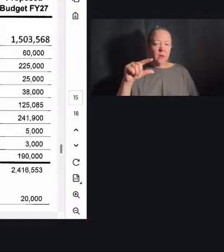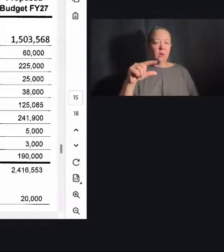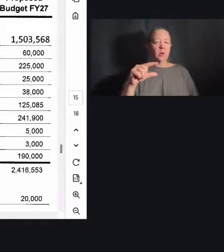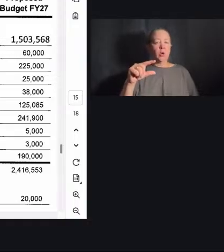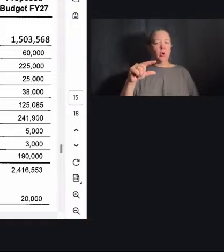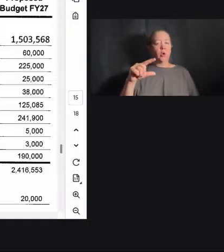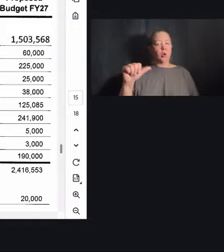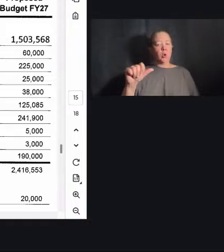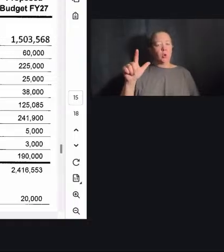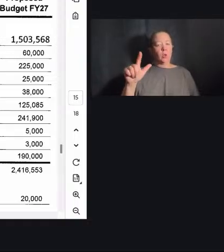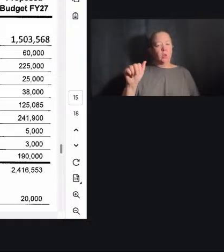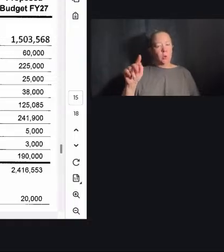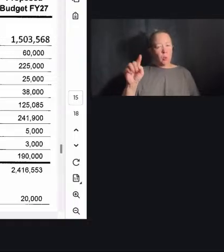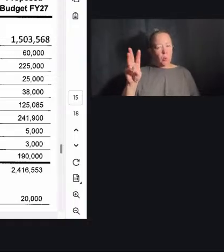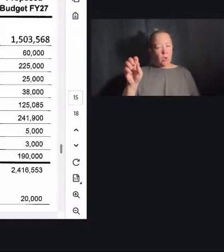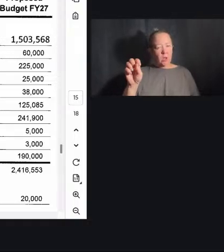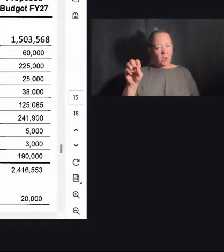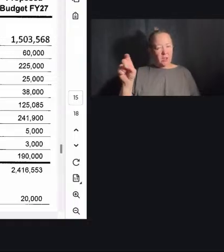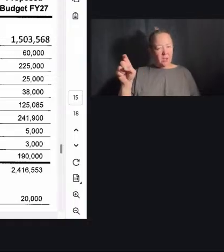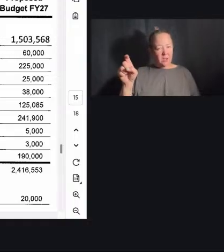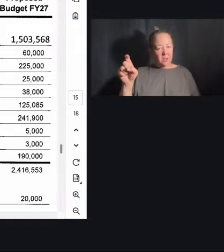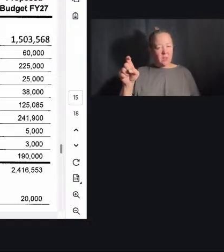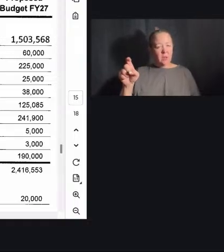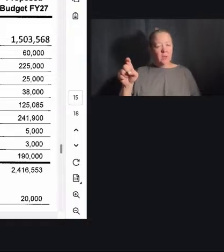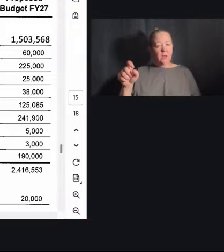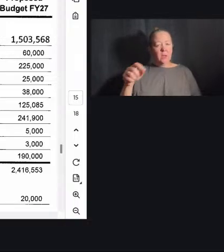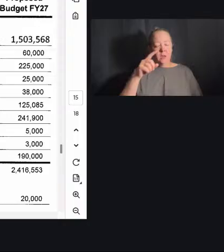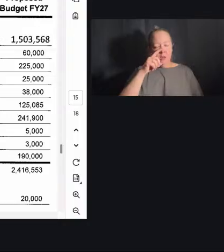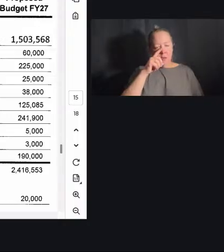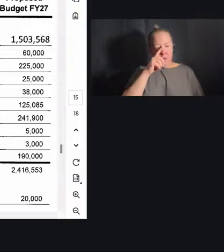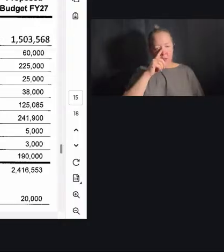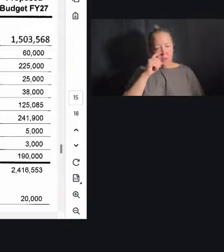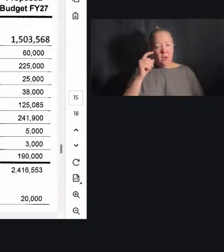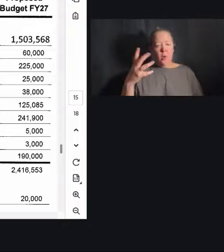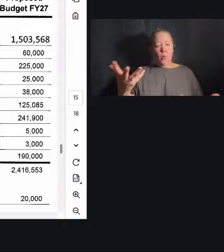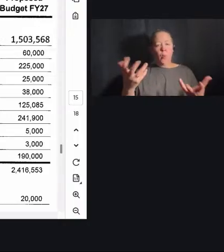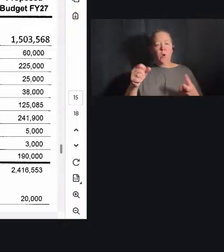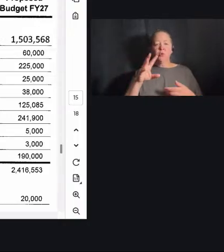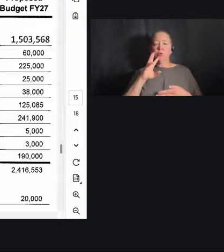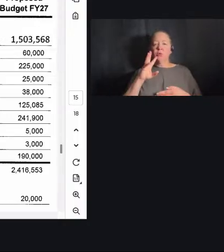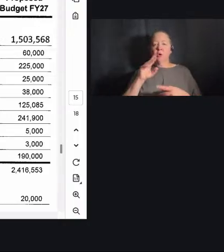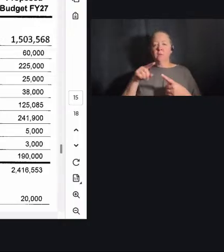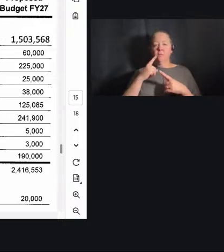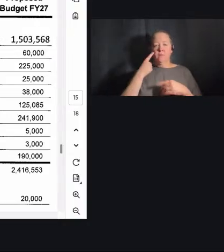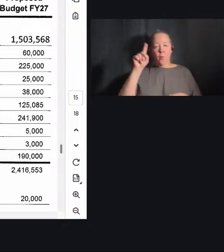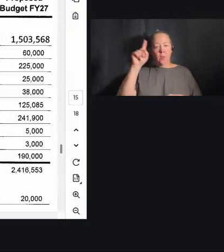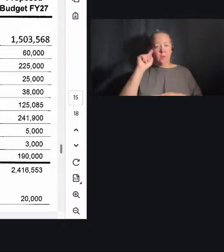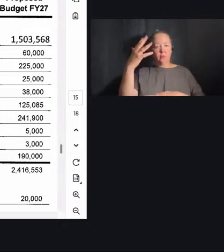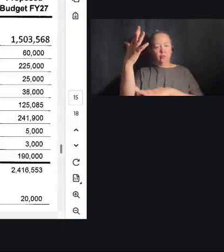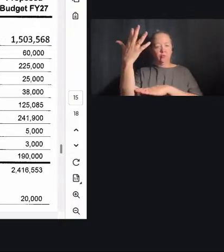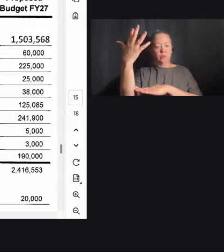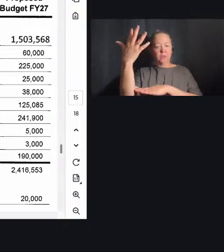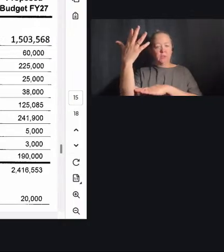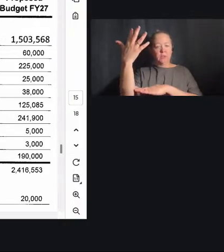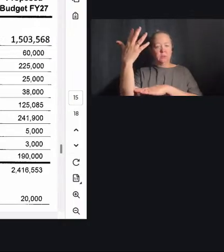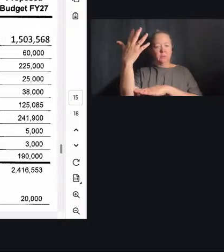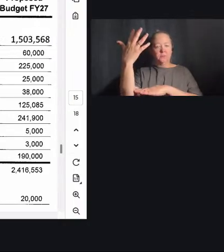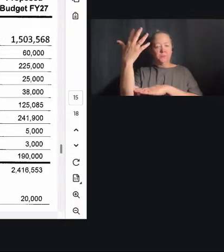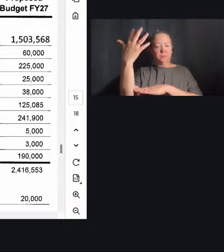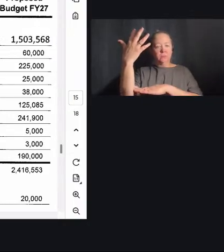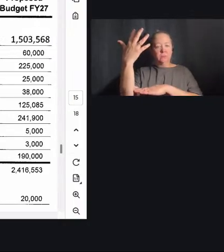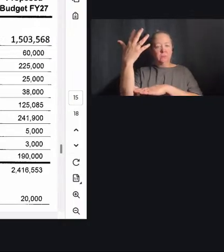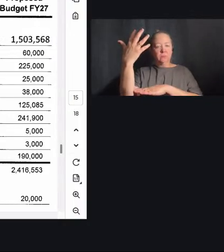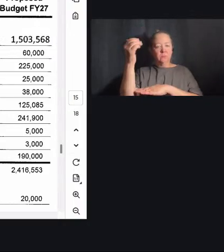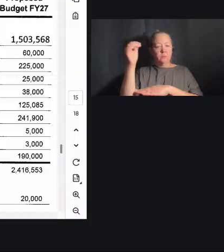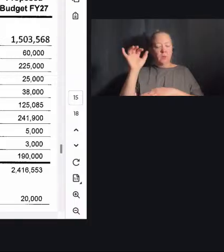The tree service, is that the service that we provide for people to get trees in their yards? Or is